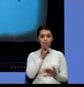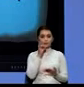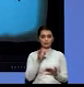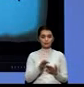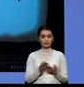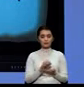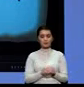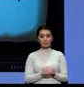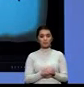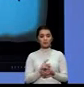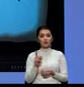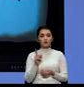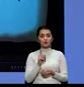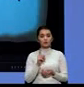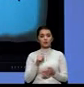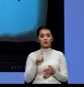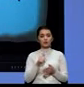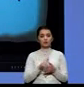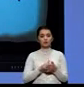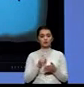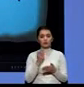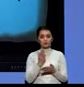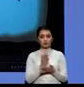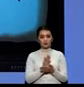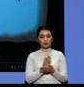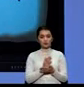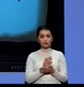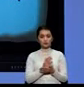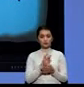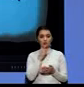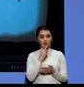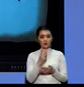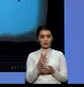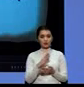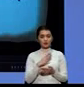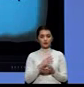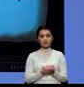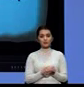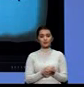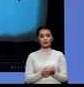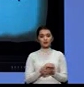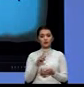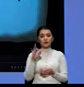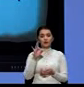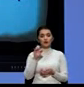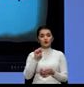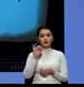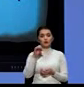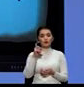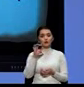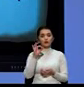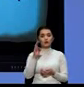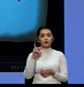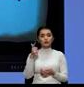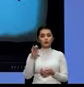Abu Rayhon. "Buni nima bilan isbotlaysan?" Sulton unga o'qday tikildi. Abu Rayhon